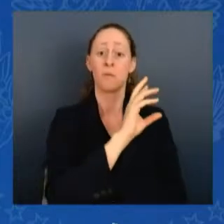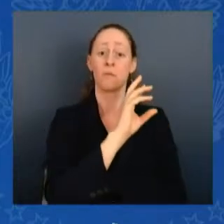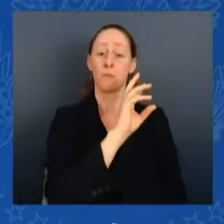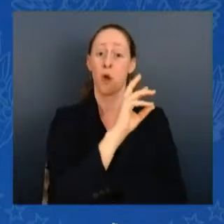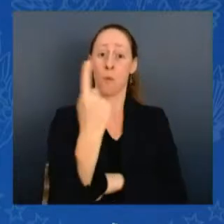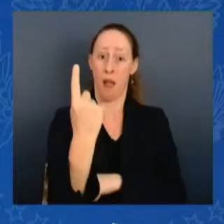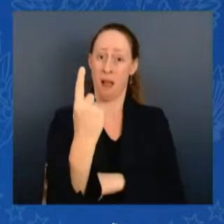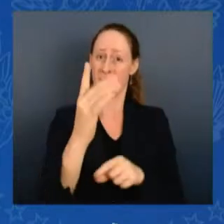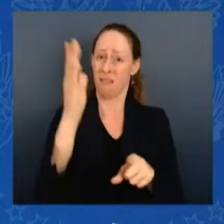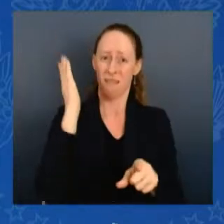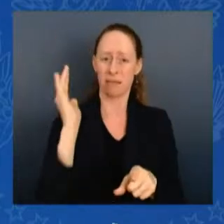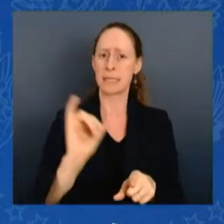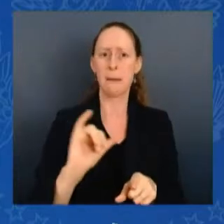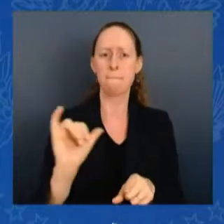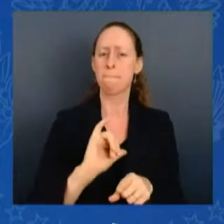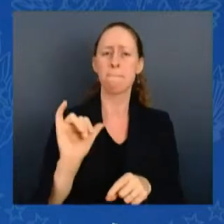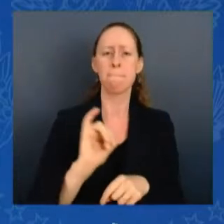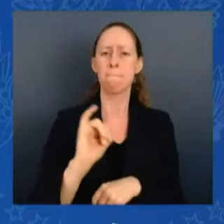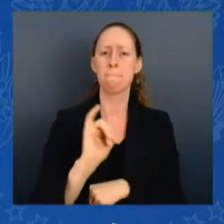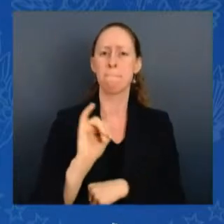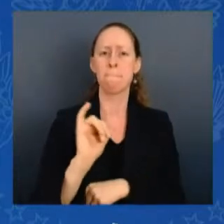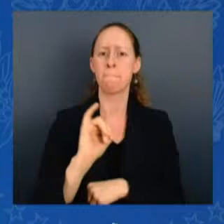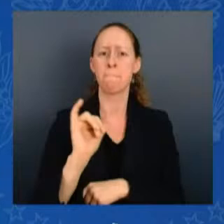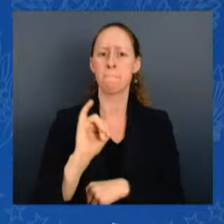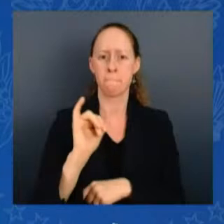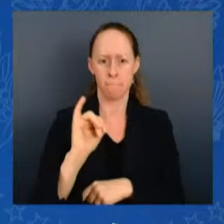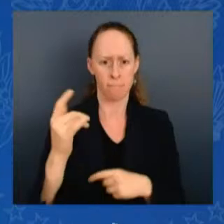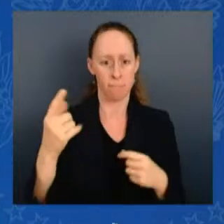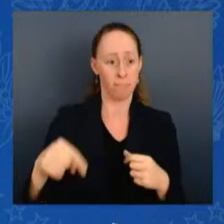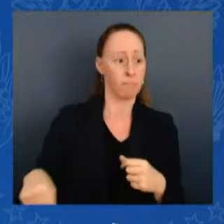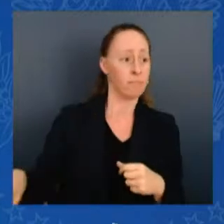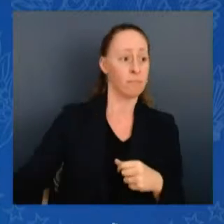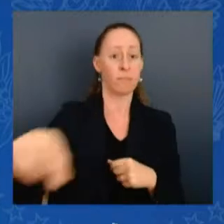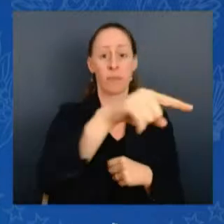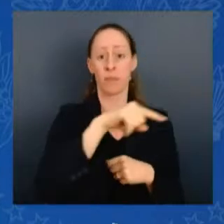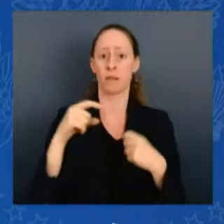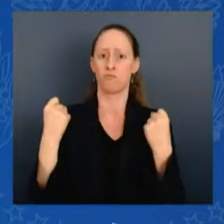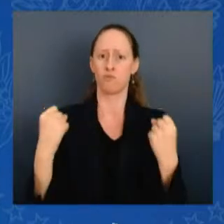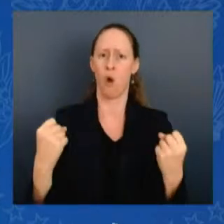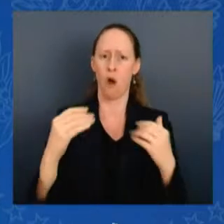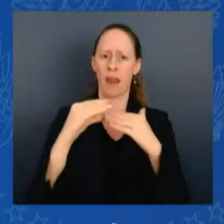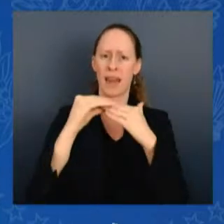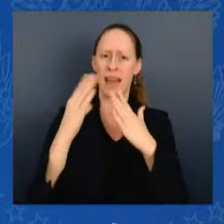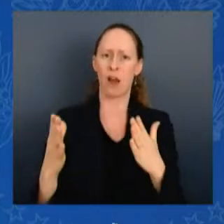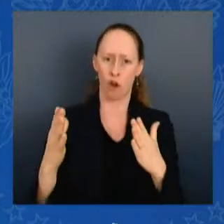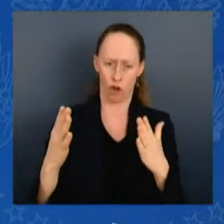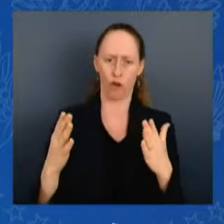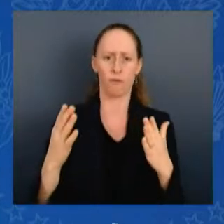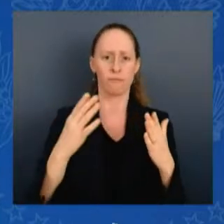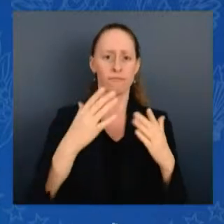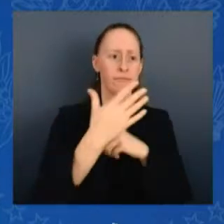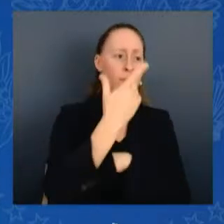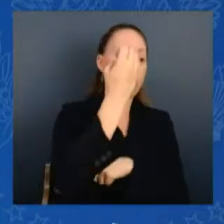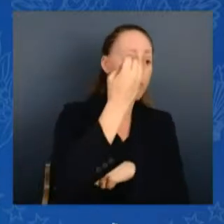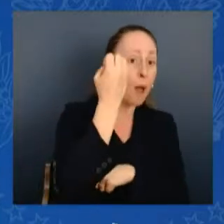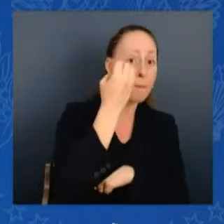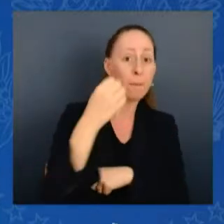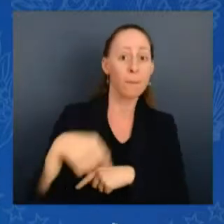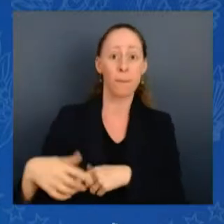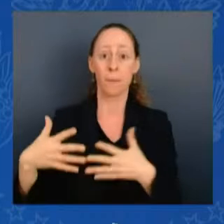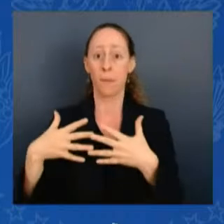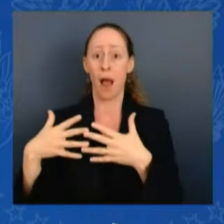courageous leaders on both sides of the Atlantic were able to defy opposition and